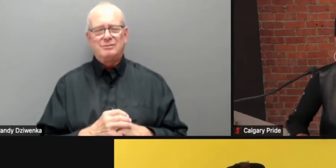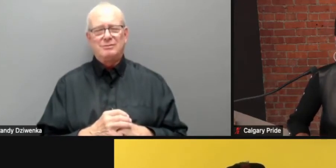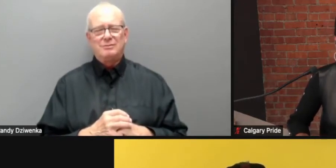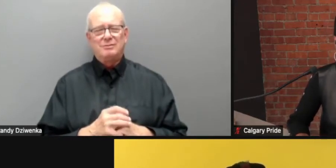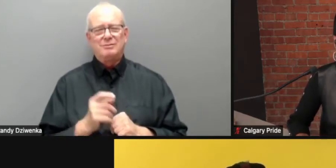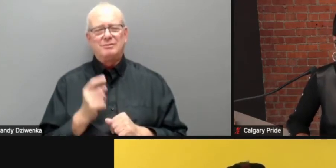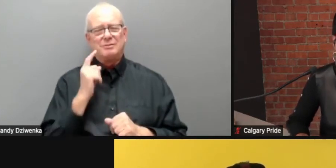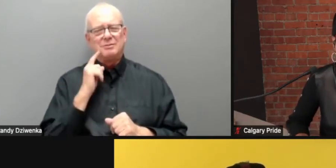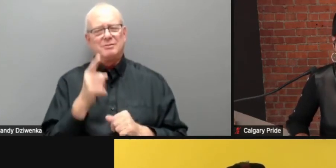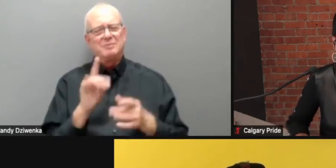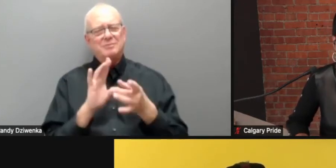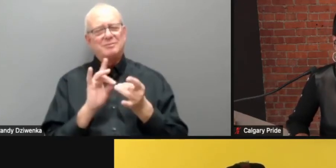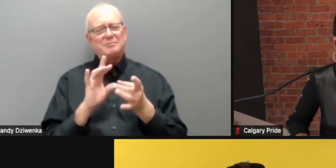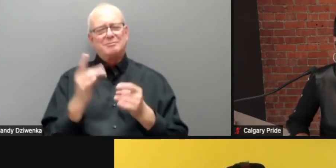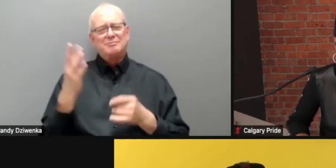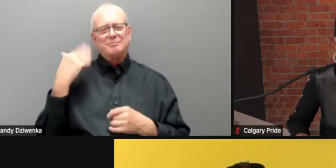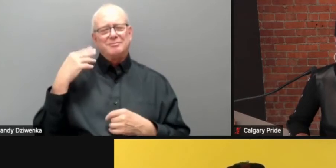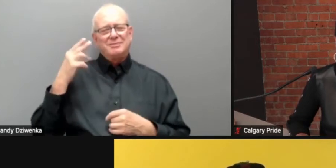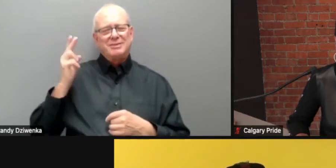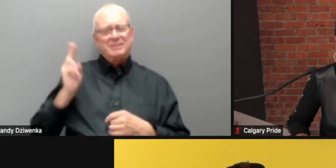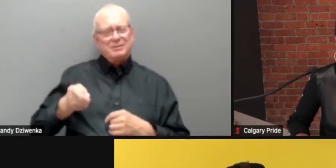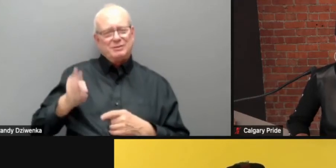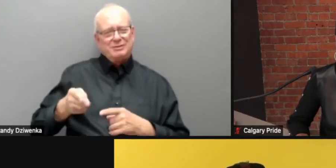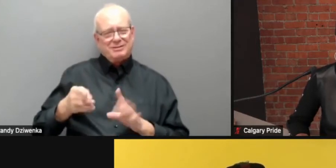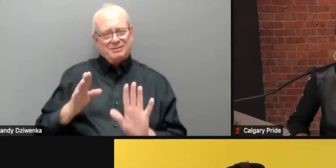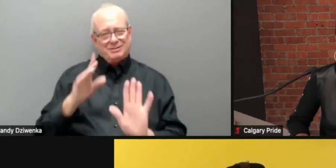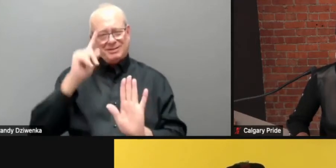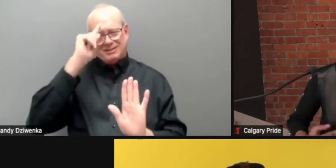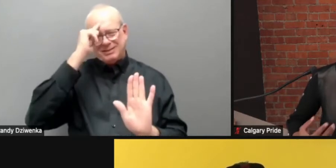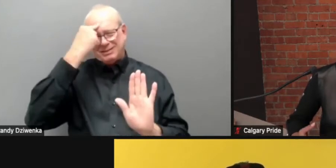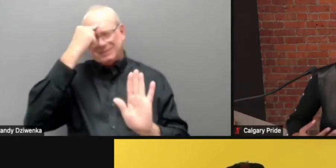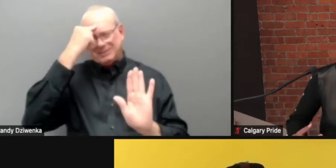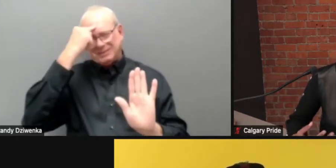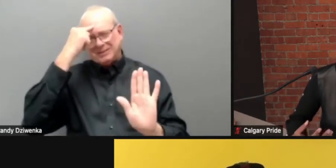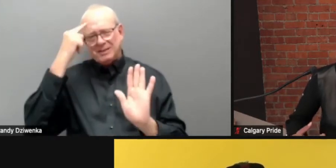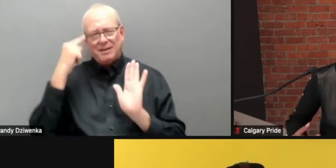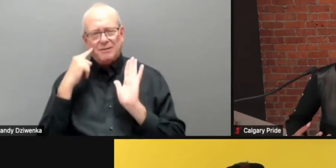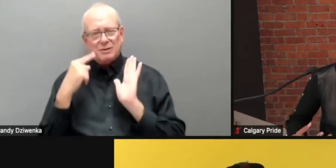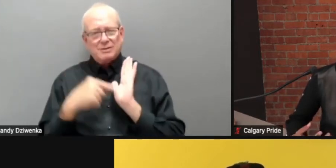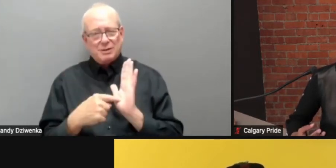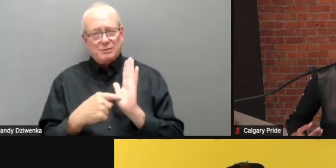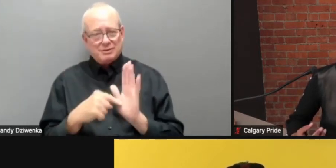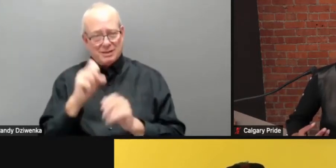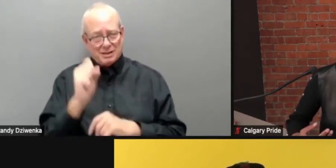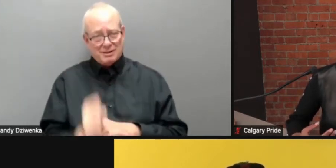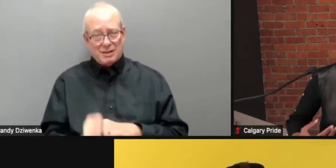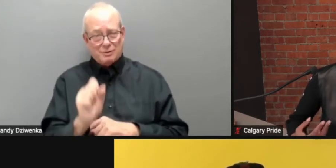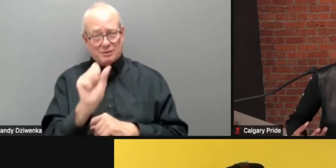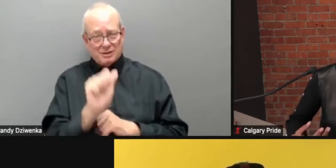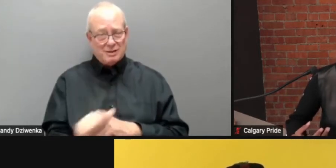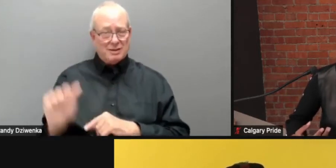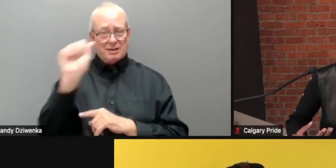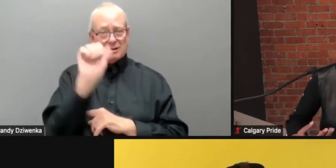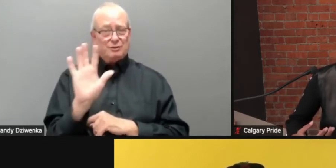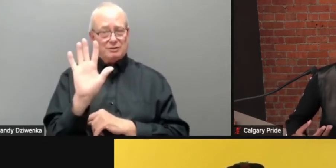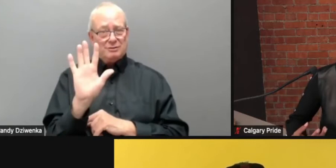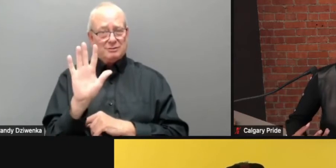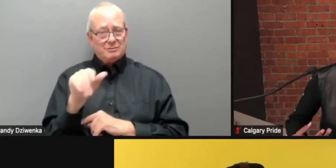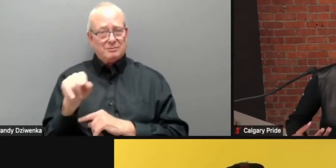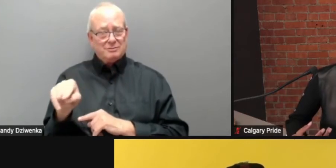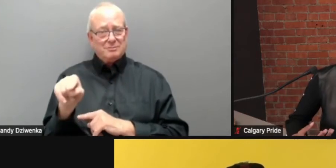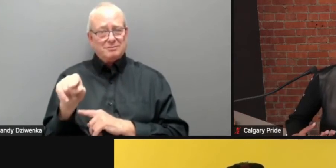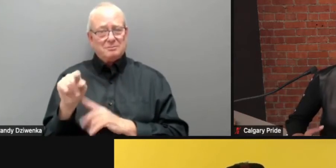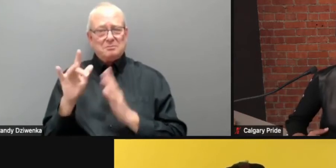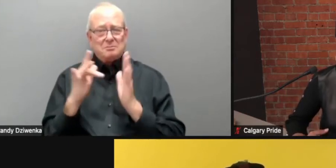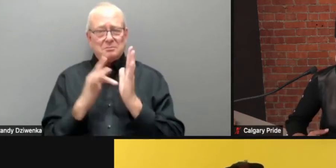Is if we look at South Asian scriptures in particular, there's always been a recognition of the third